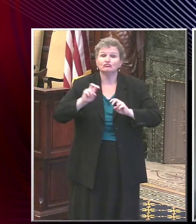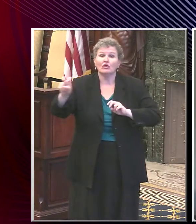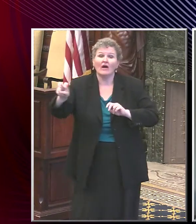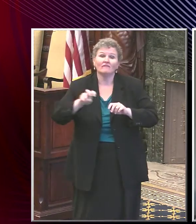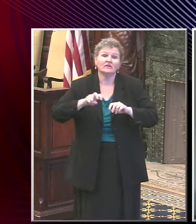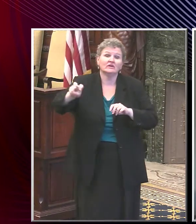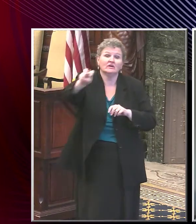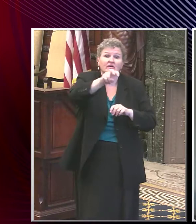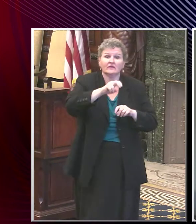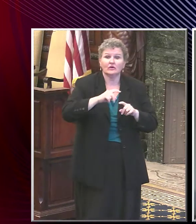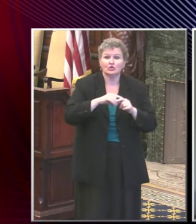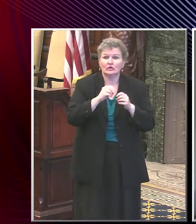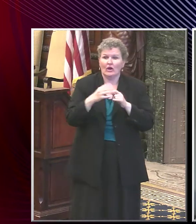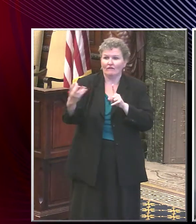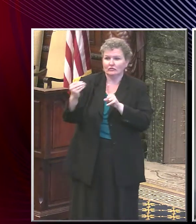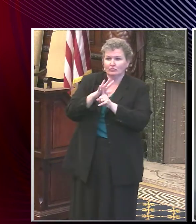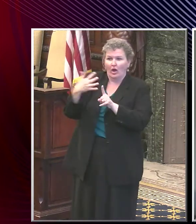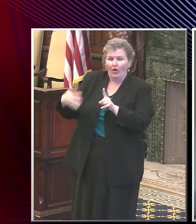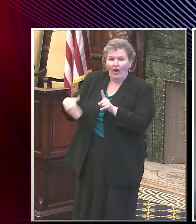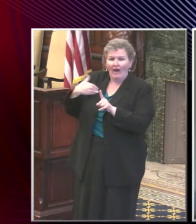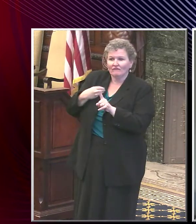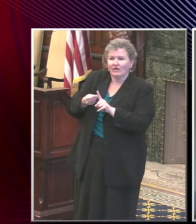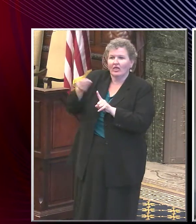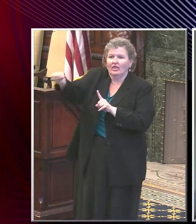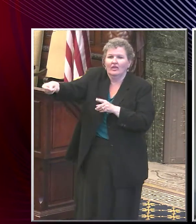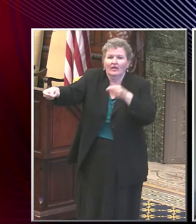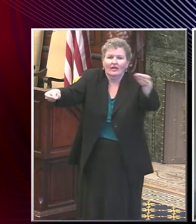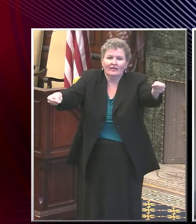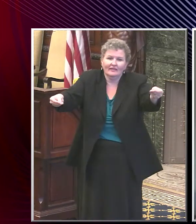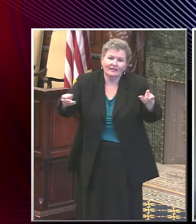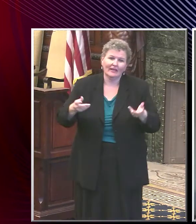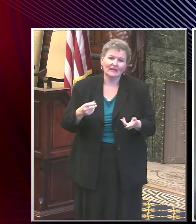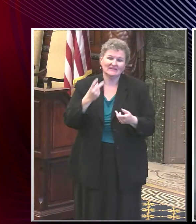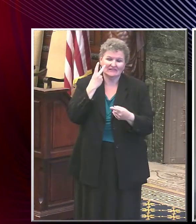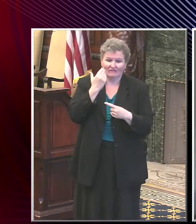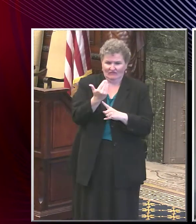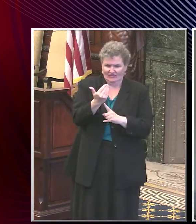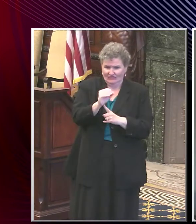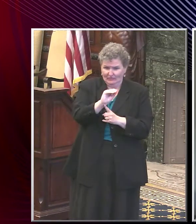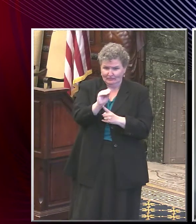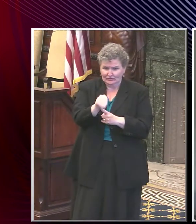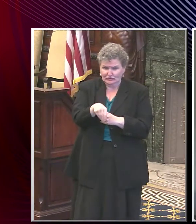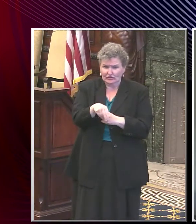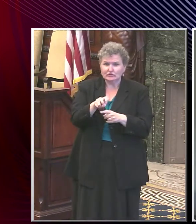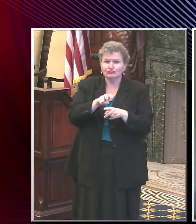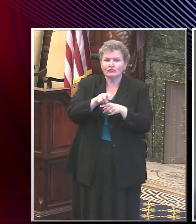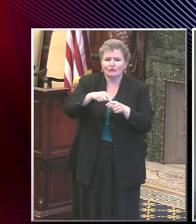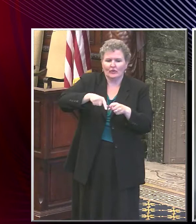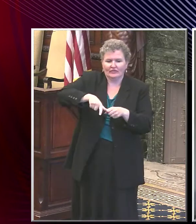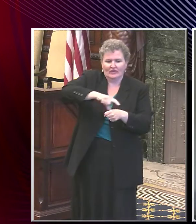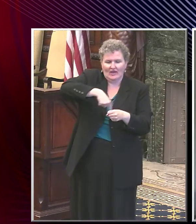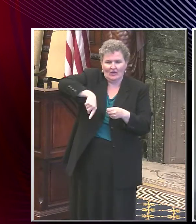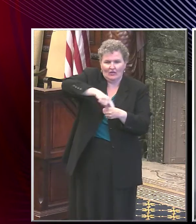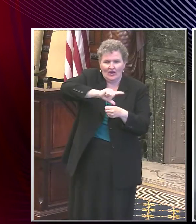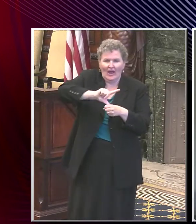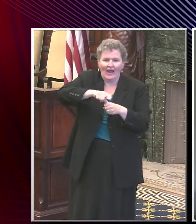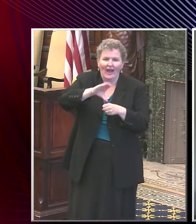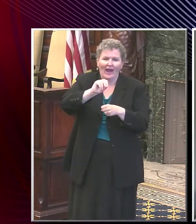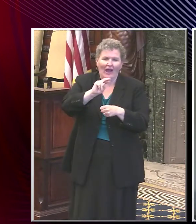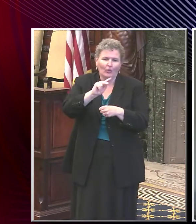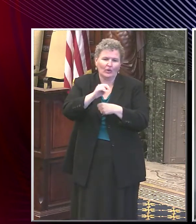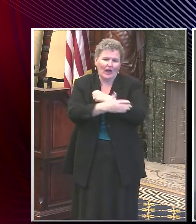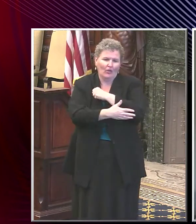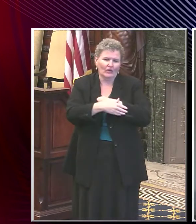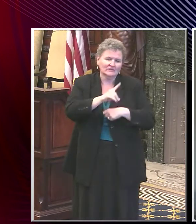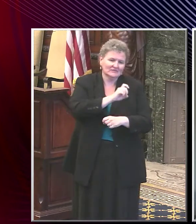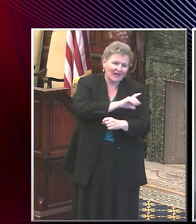during the travel. We've also seen that 15% have traveled to other counties within Pennsylvania outside of Philadelphia County. We